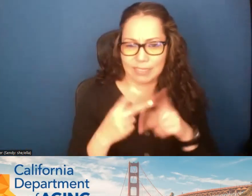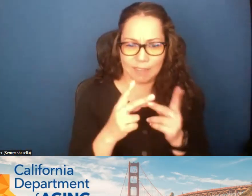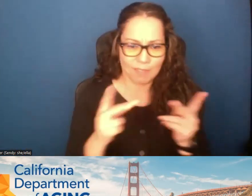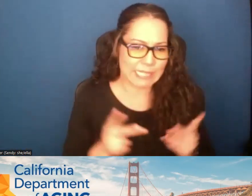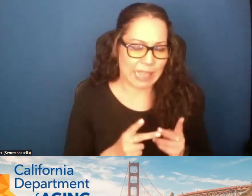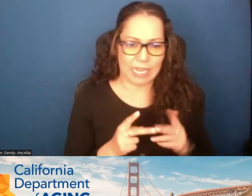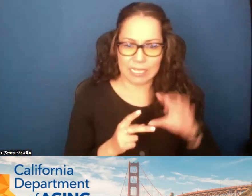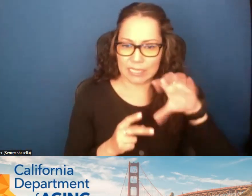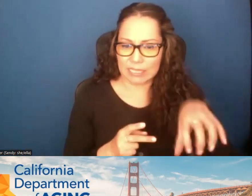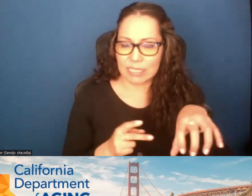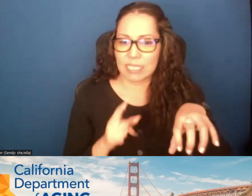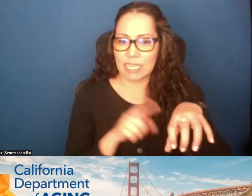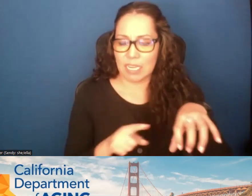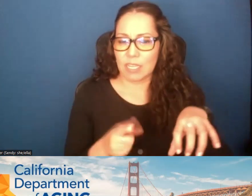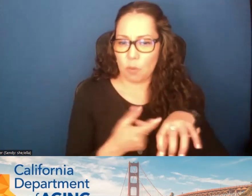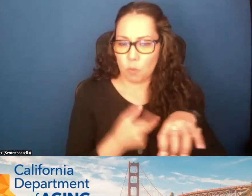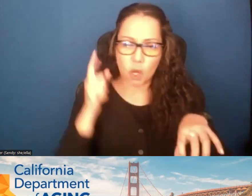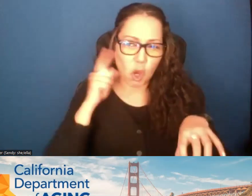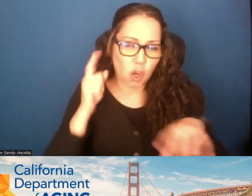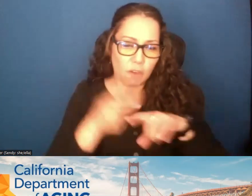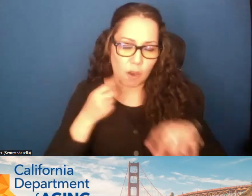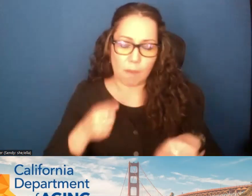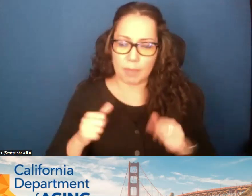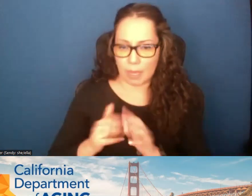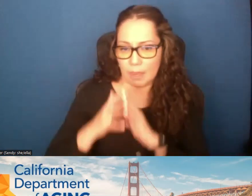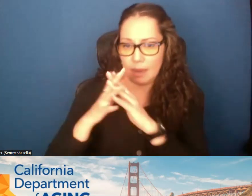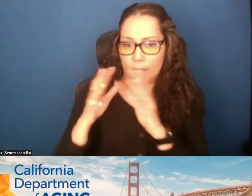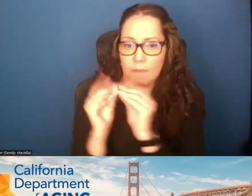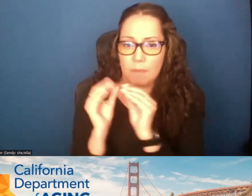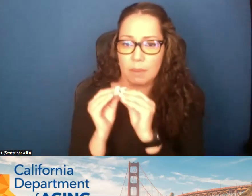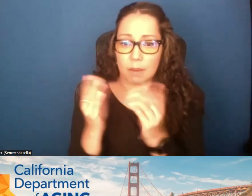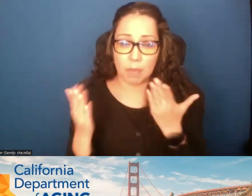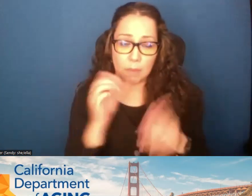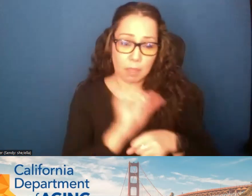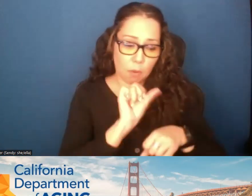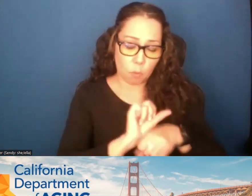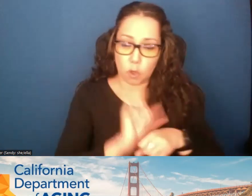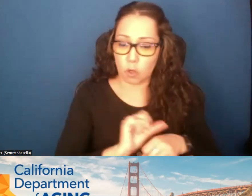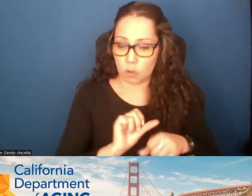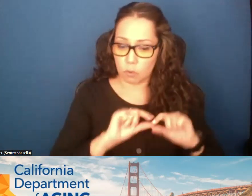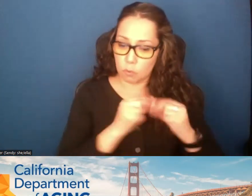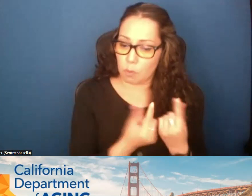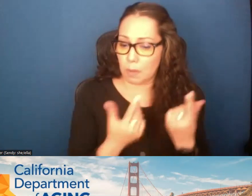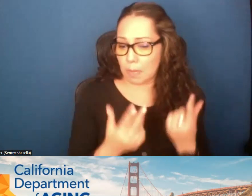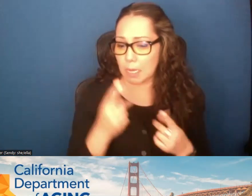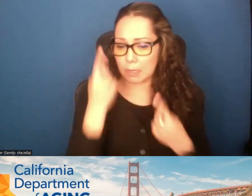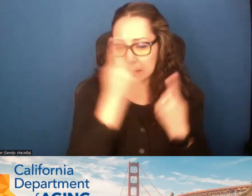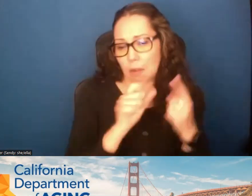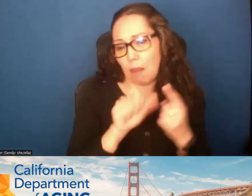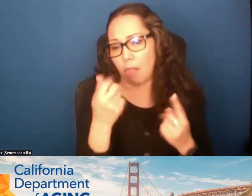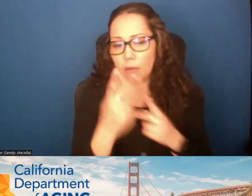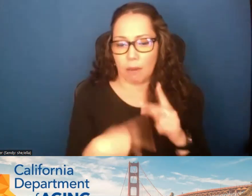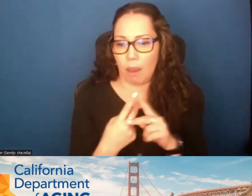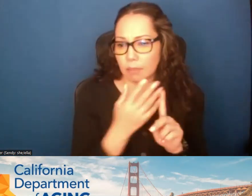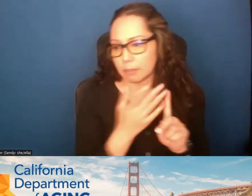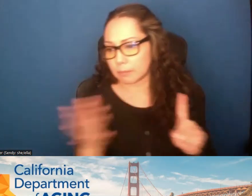about in the kickoff meeting explicitly noting that the work group may consider other facility types as well. We did receive a couple